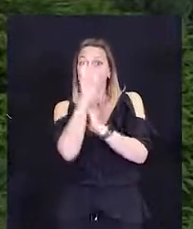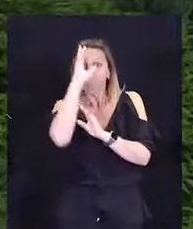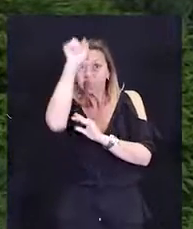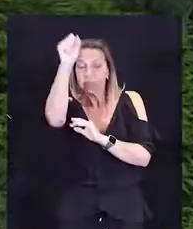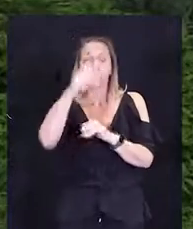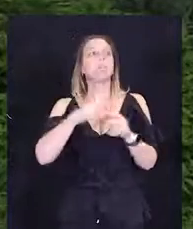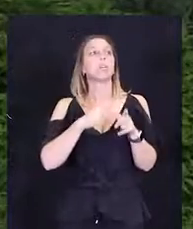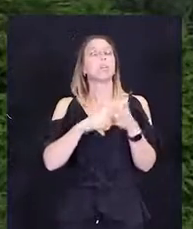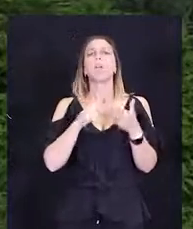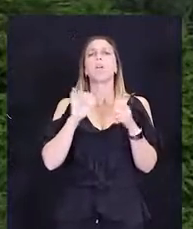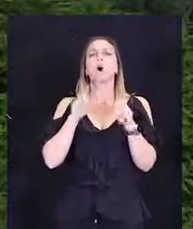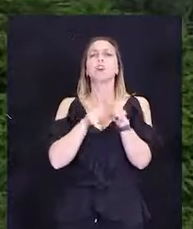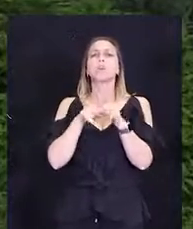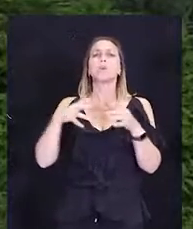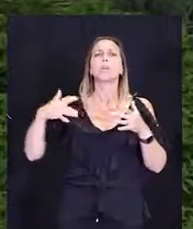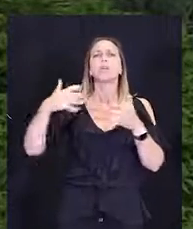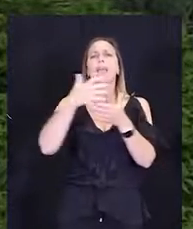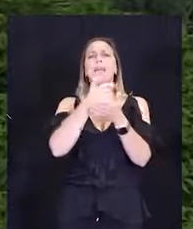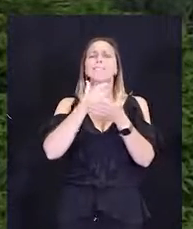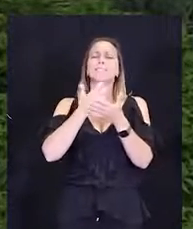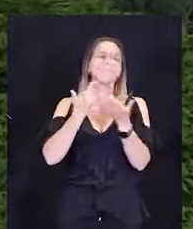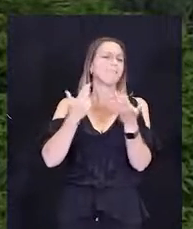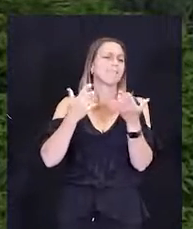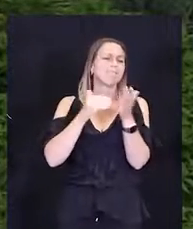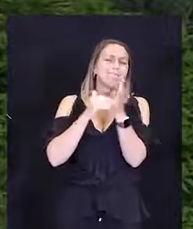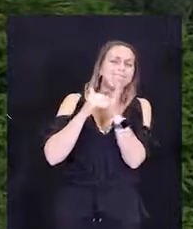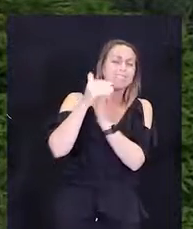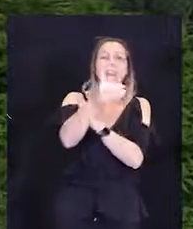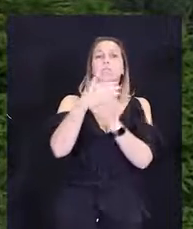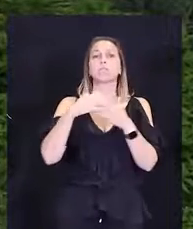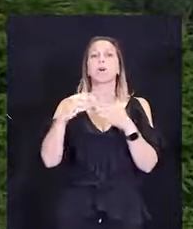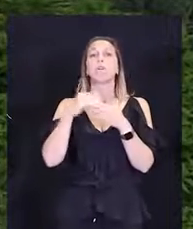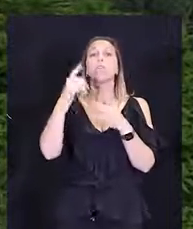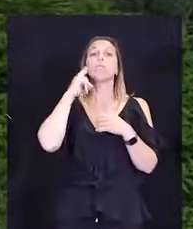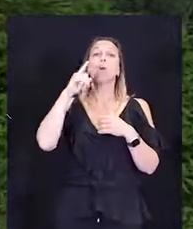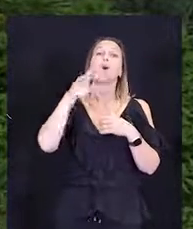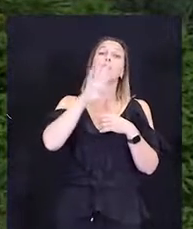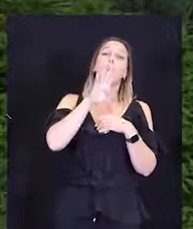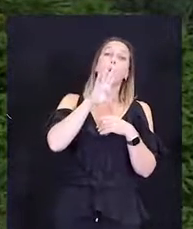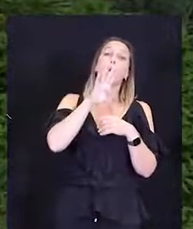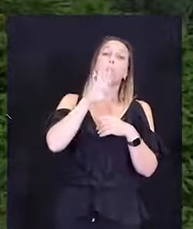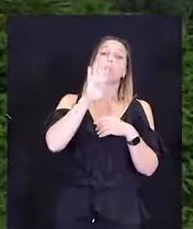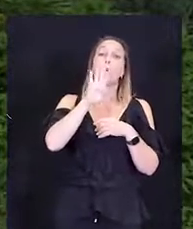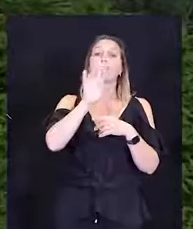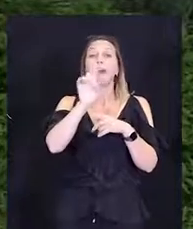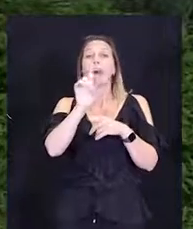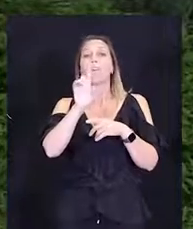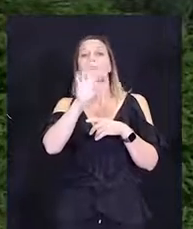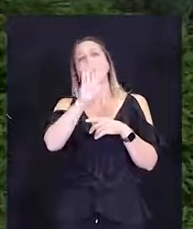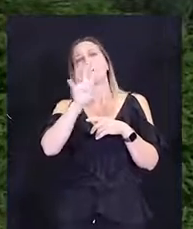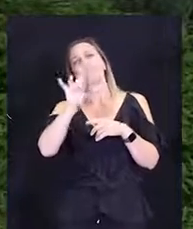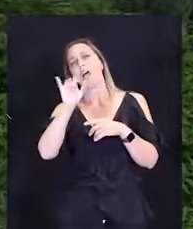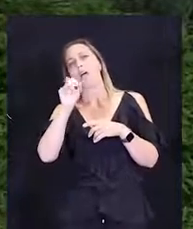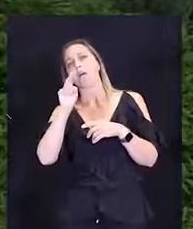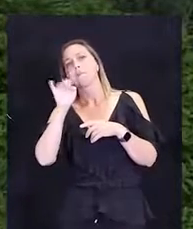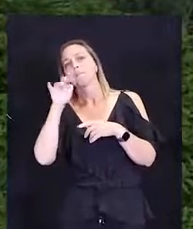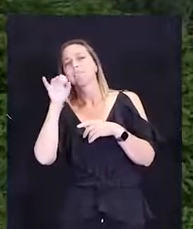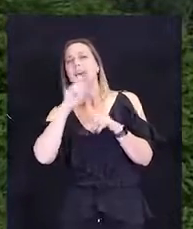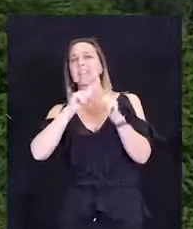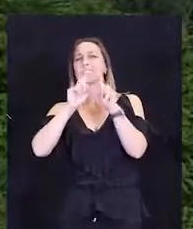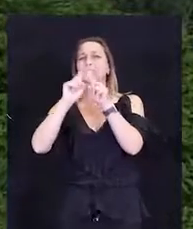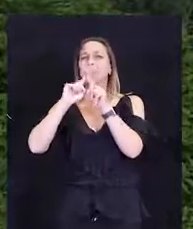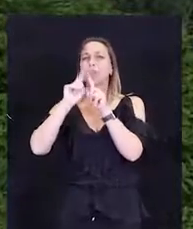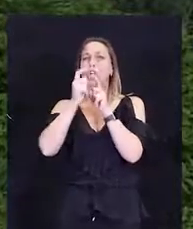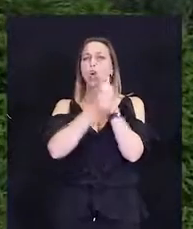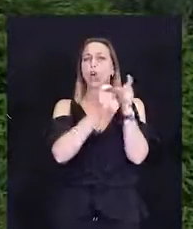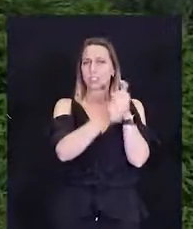homes. We've also raised tens of thousands of dollars for 4 Diamonds and Leukemia and Lymphoma Society and other worthy causes.